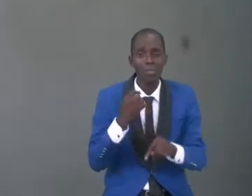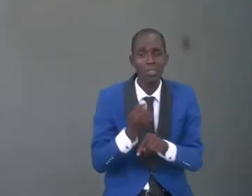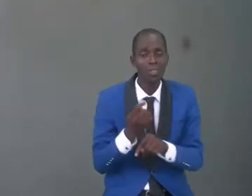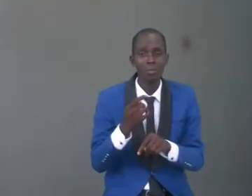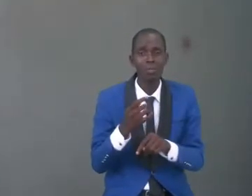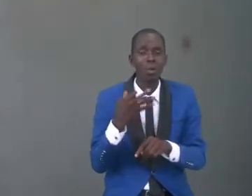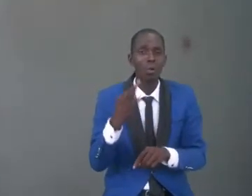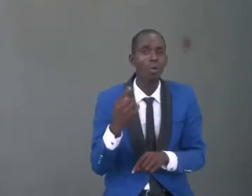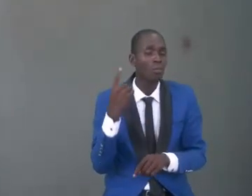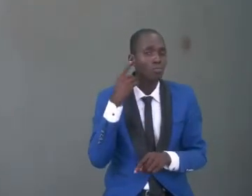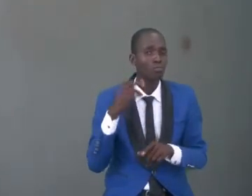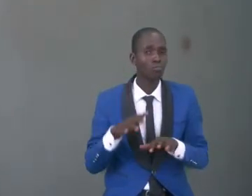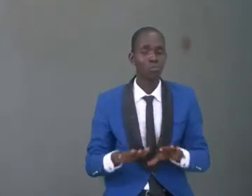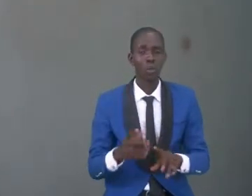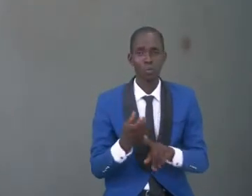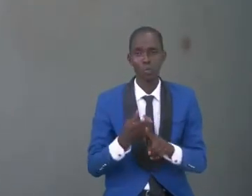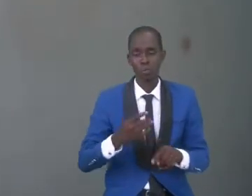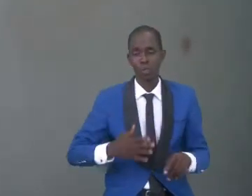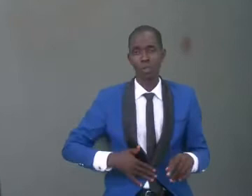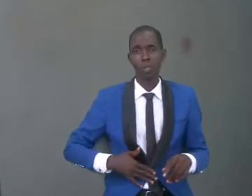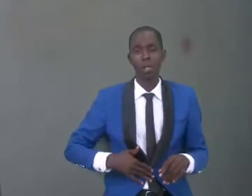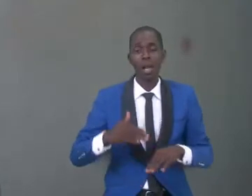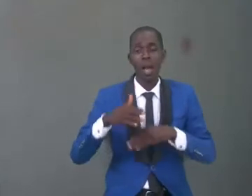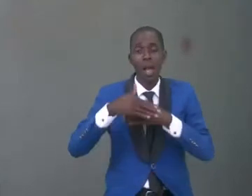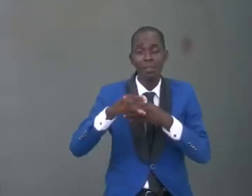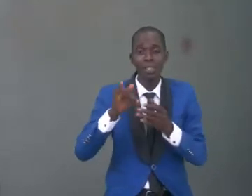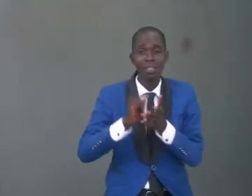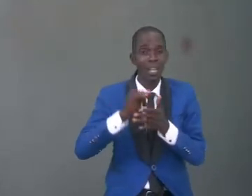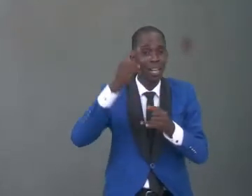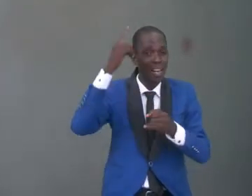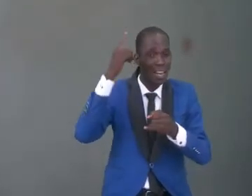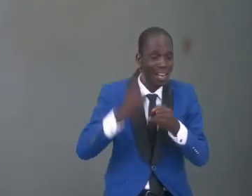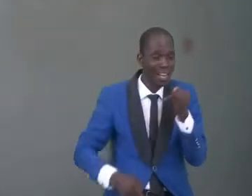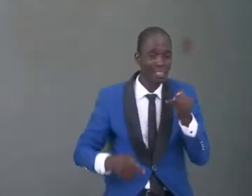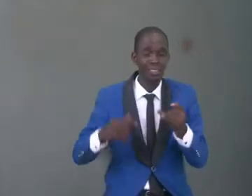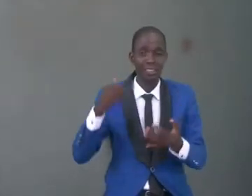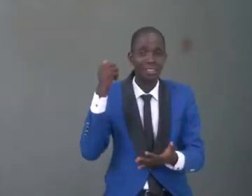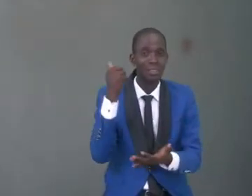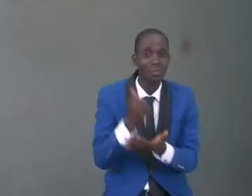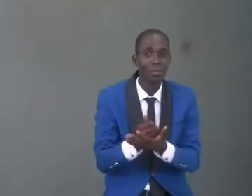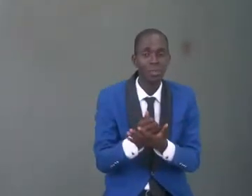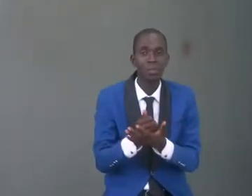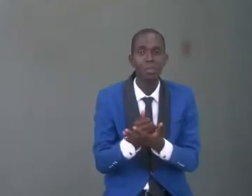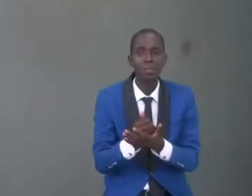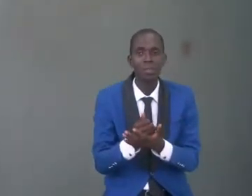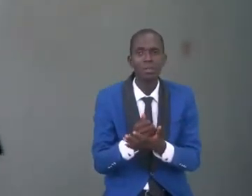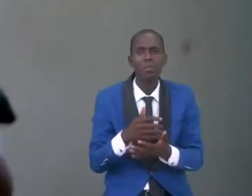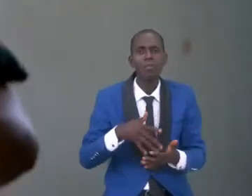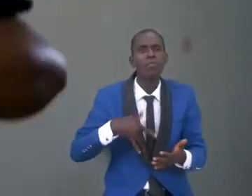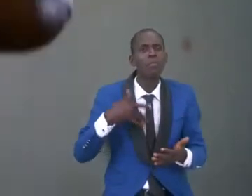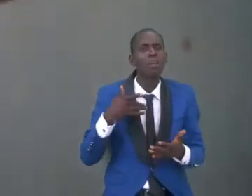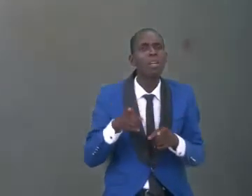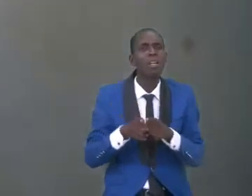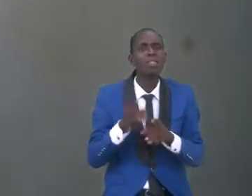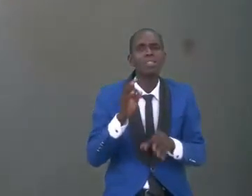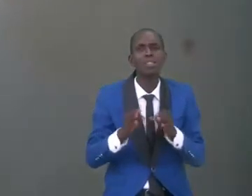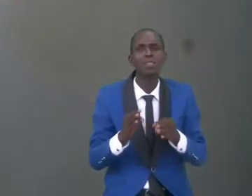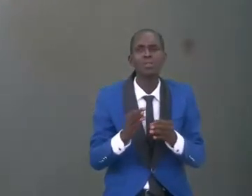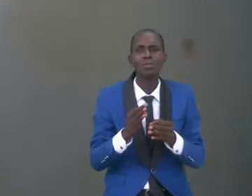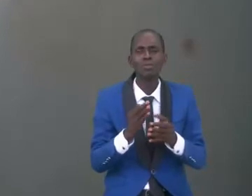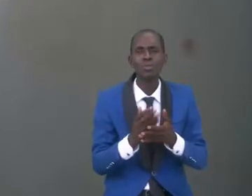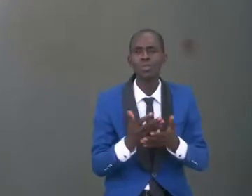after the last amen, just be as if something